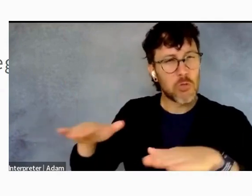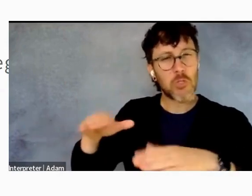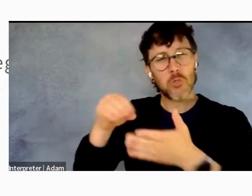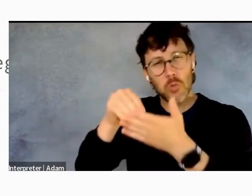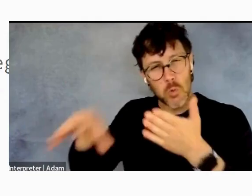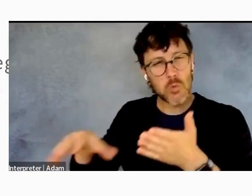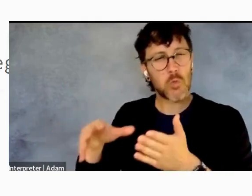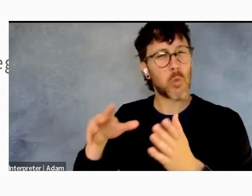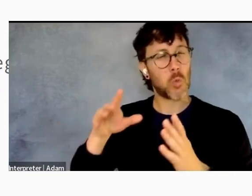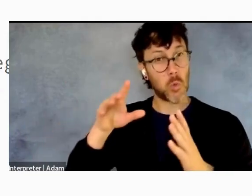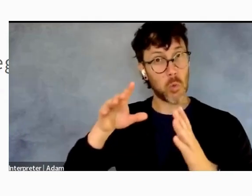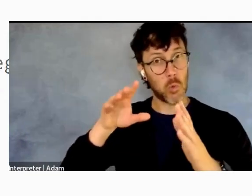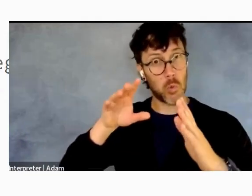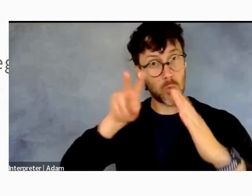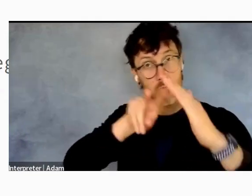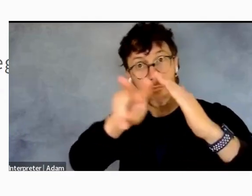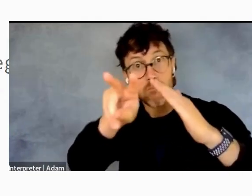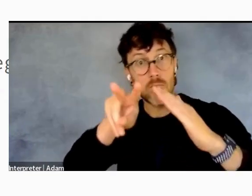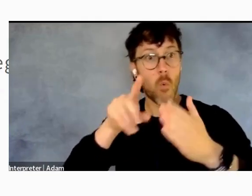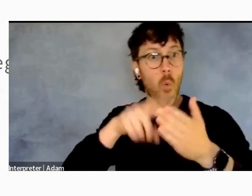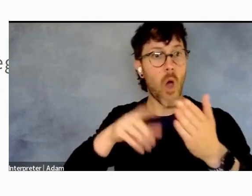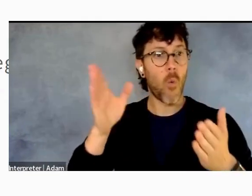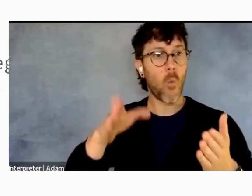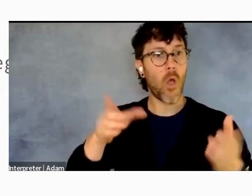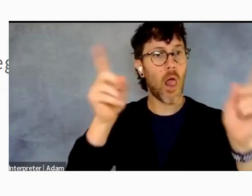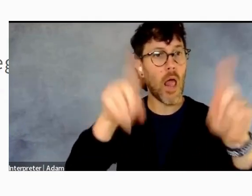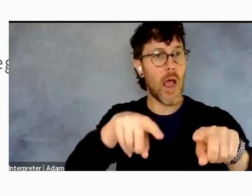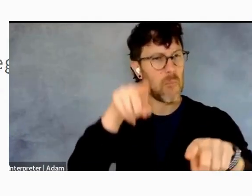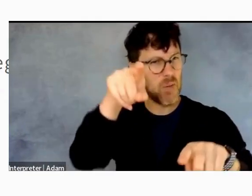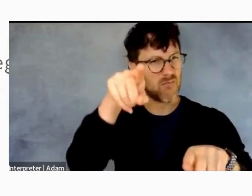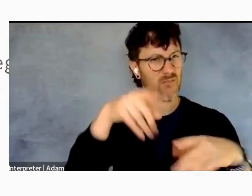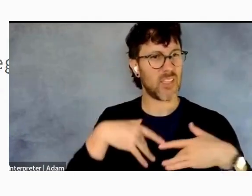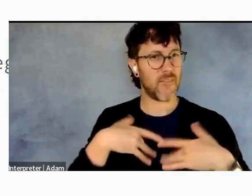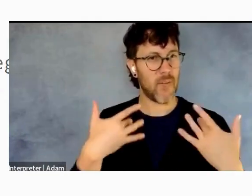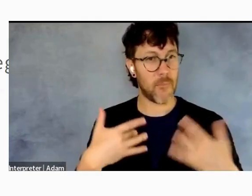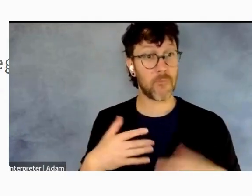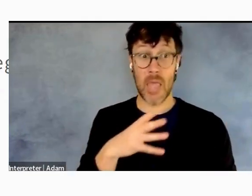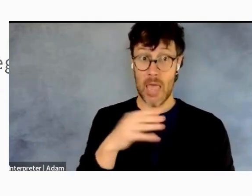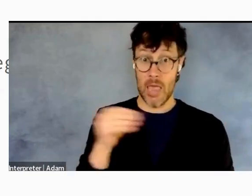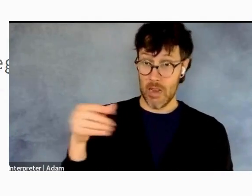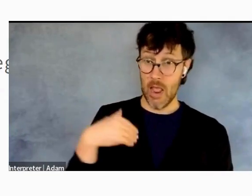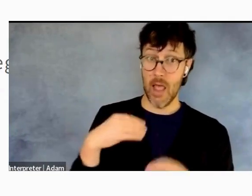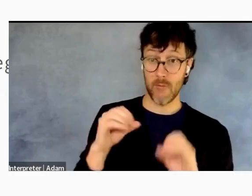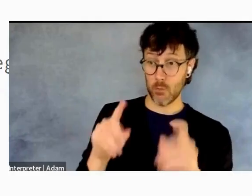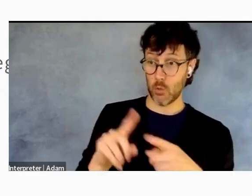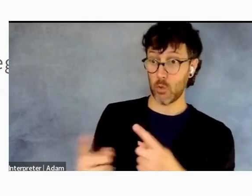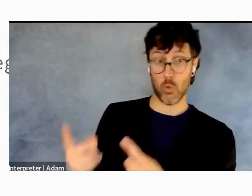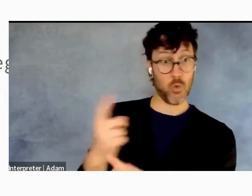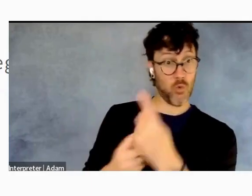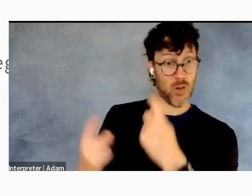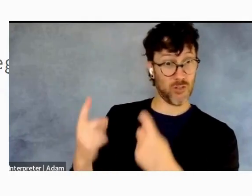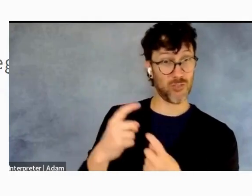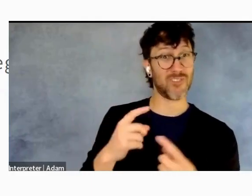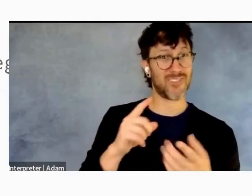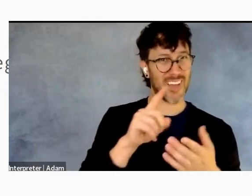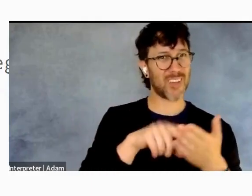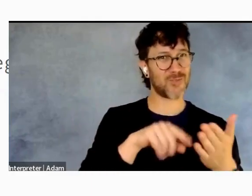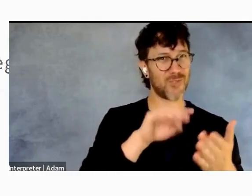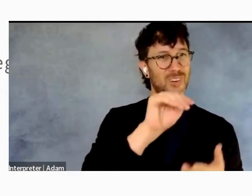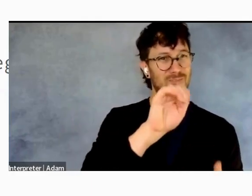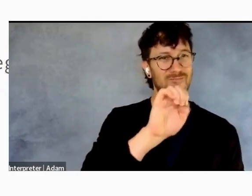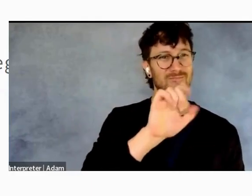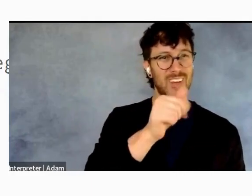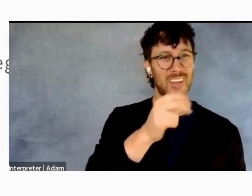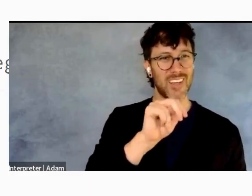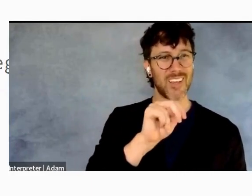event. It offers them opportunities to ask questions, and those are one of the social skills Megan